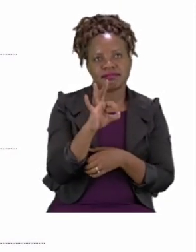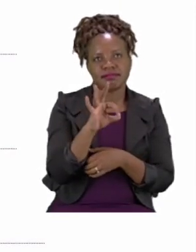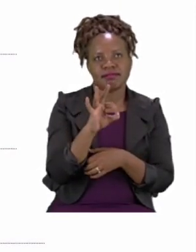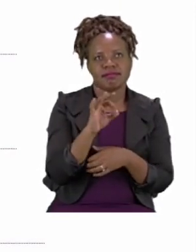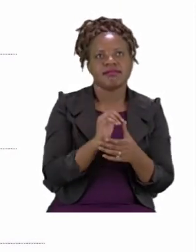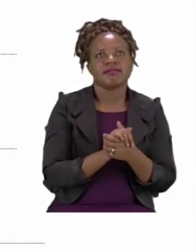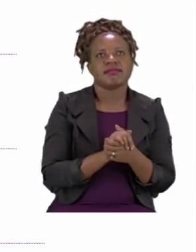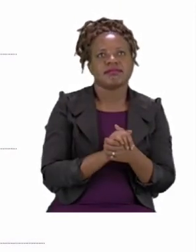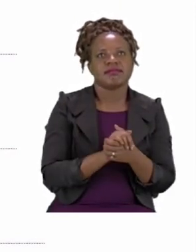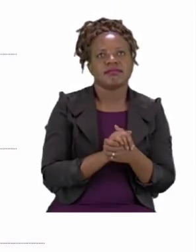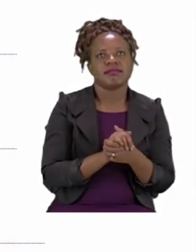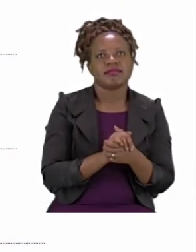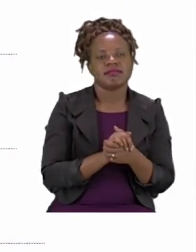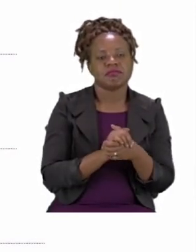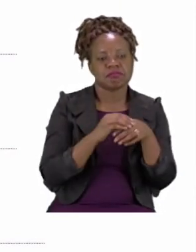we are going to be doing